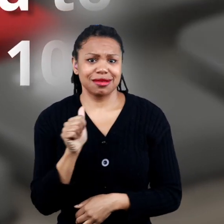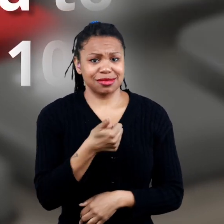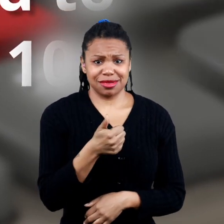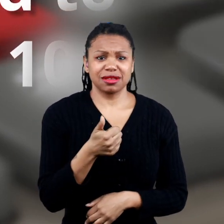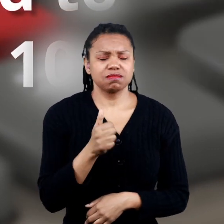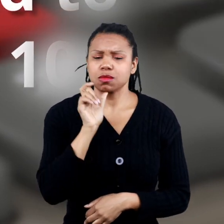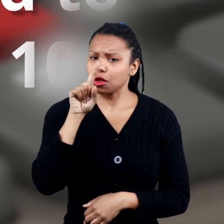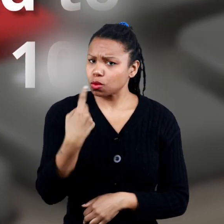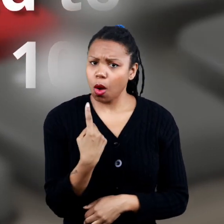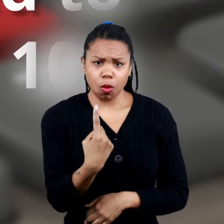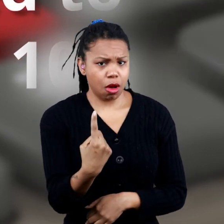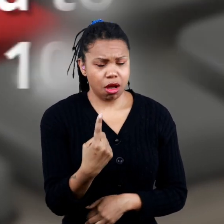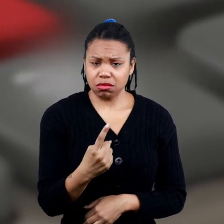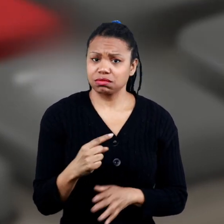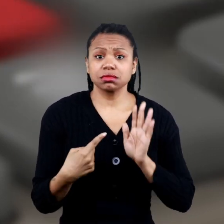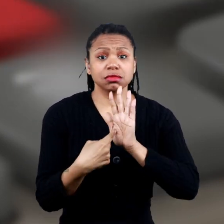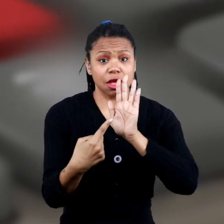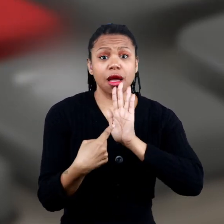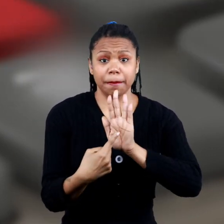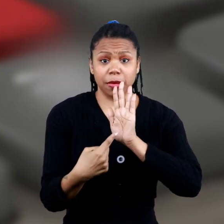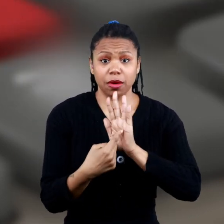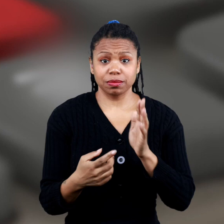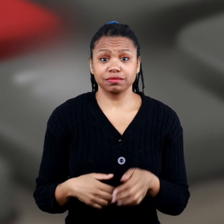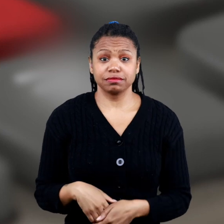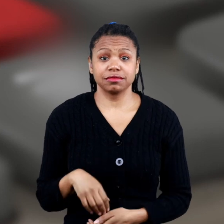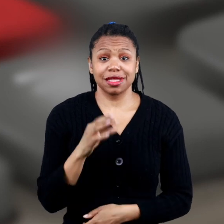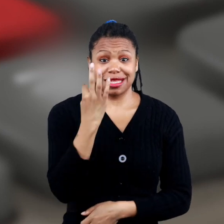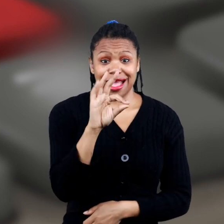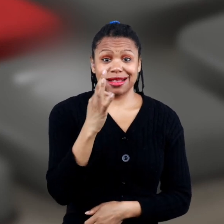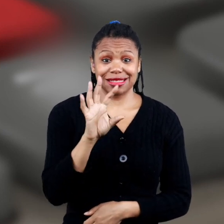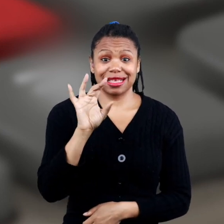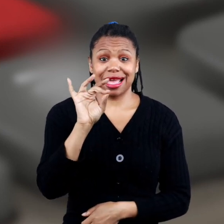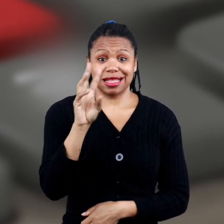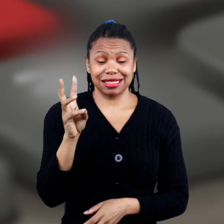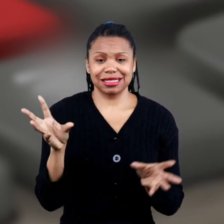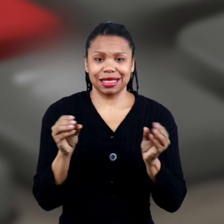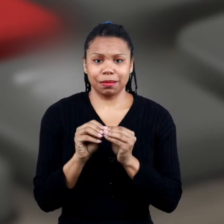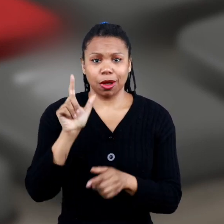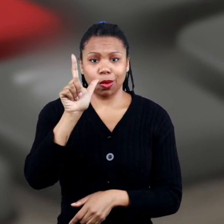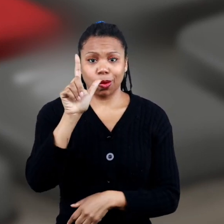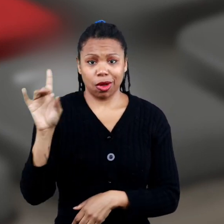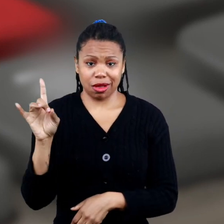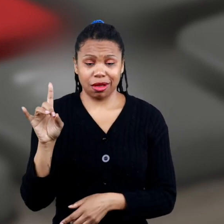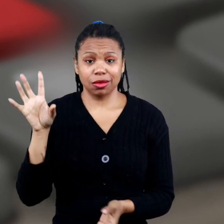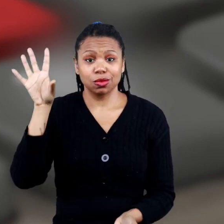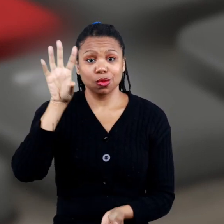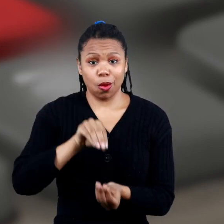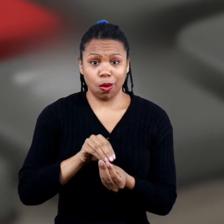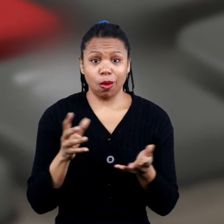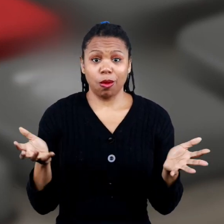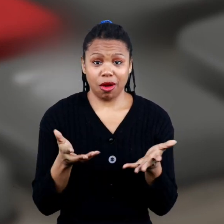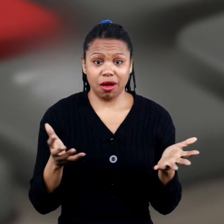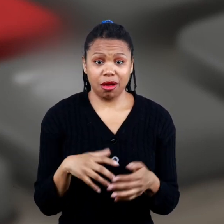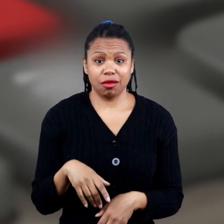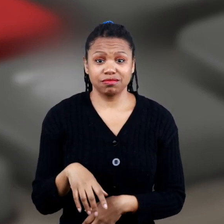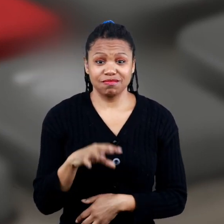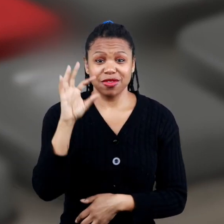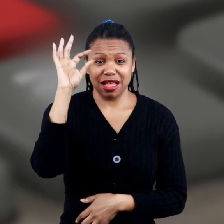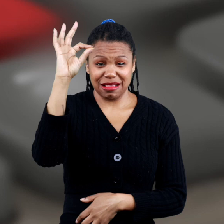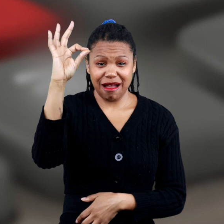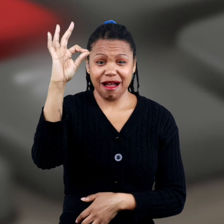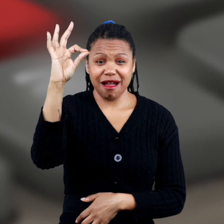adding two tens, not just one. So in this example, nineteen plus eighty-six plus twenty-eight.